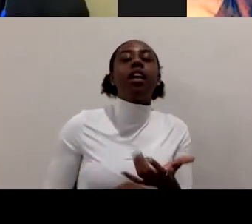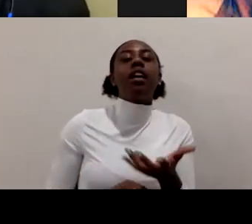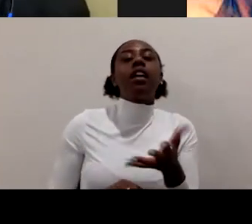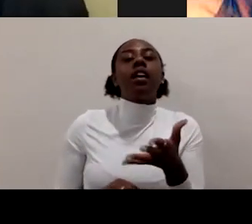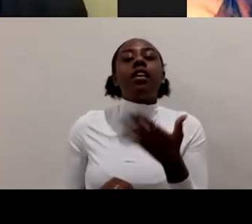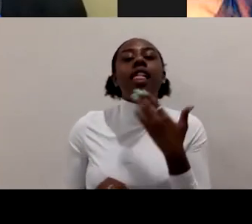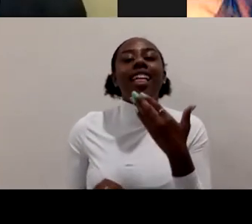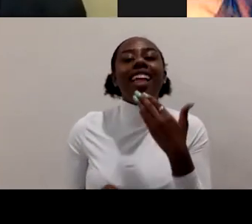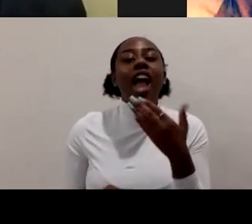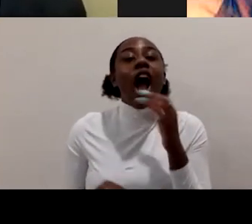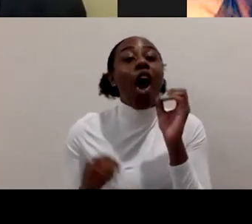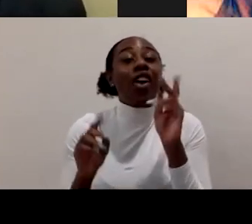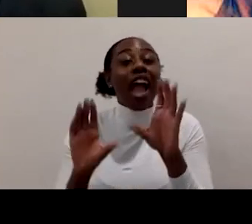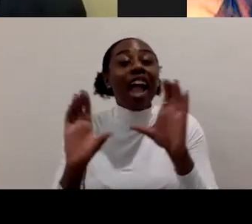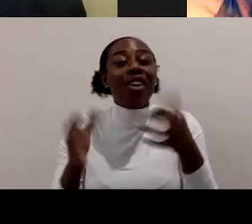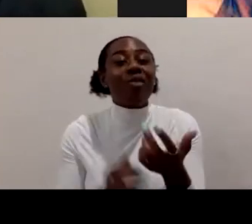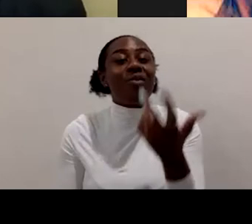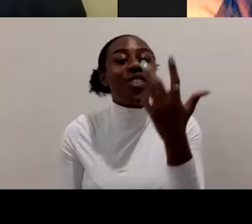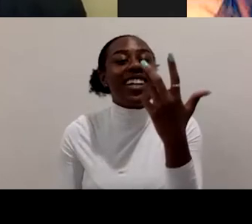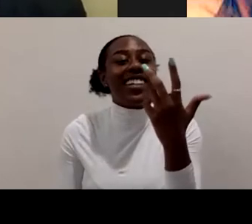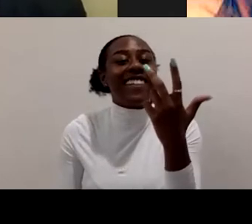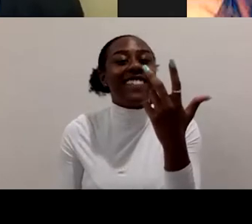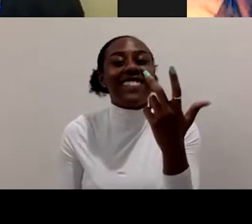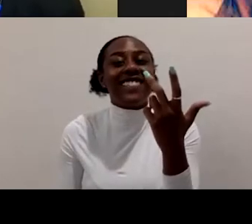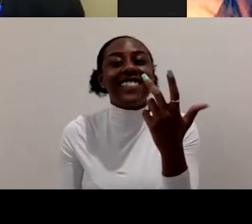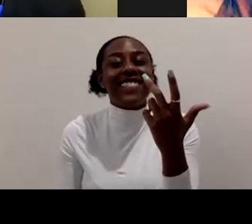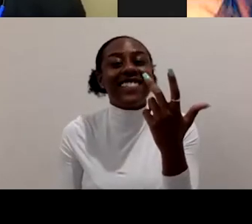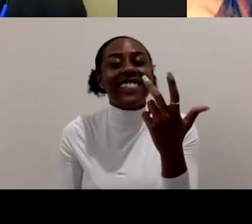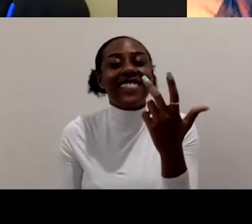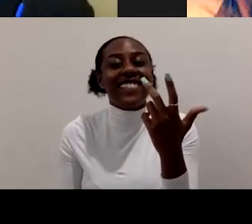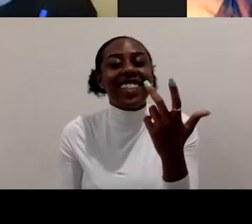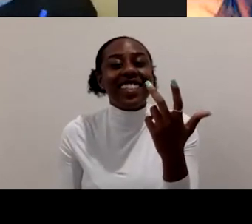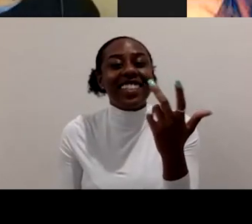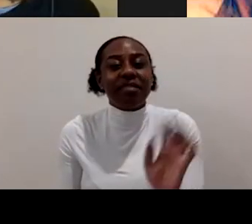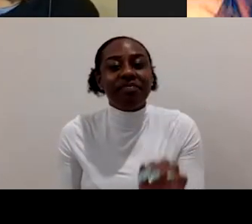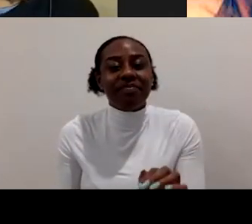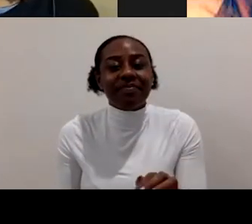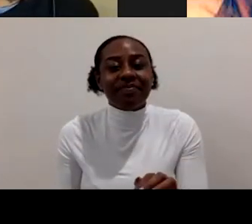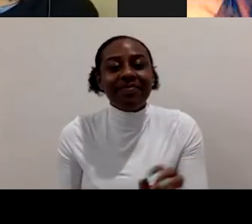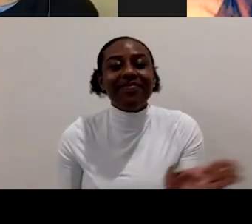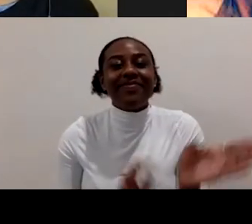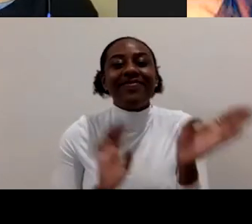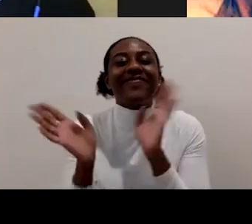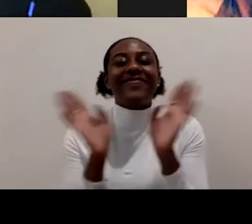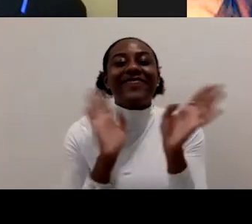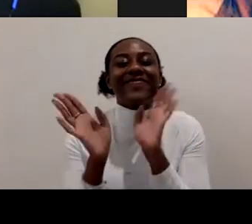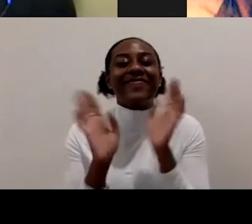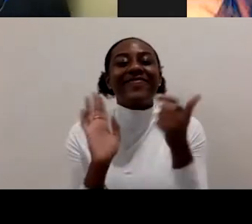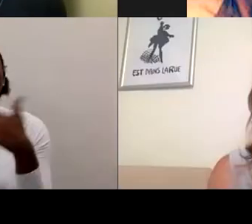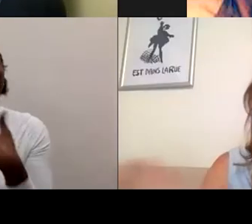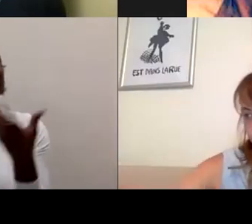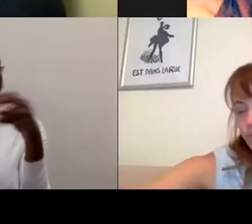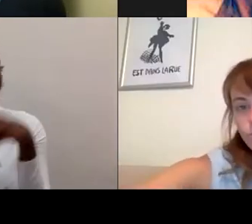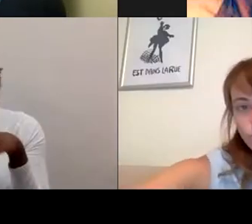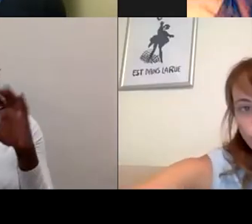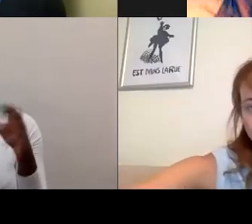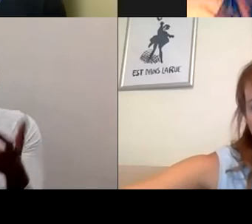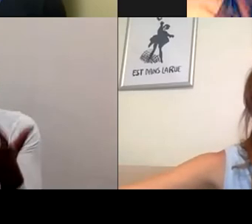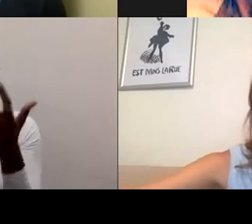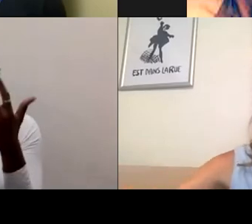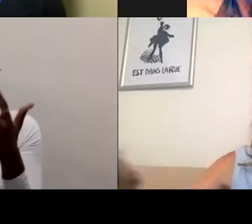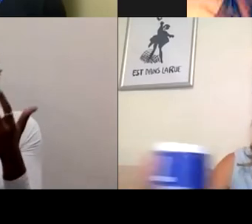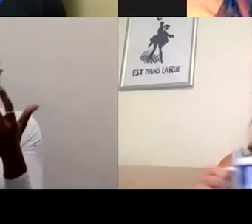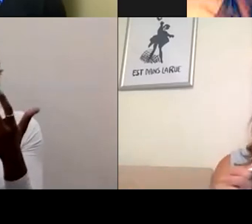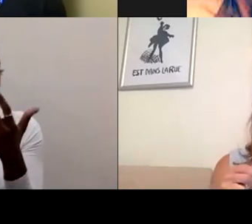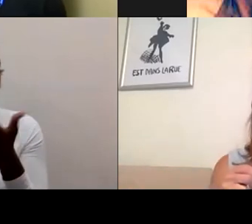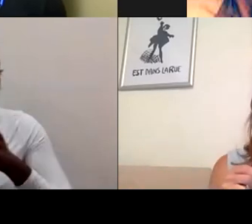Let's go to group three. Chris, Roxy. Hey. Yes. I was in group three. It was myself, Roxy,